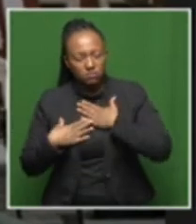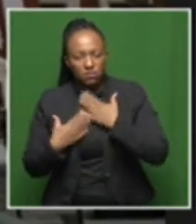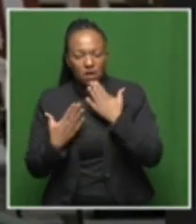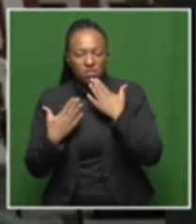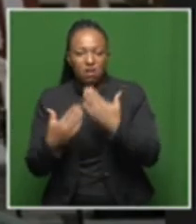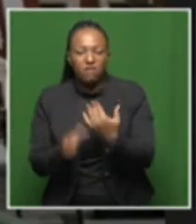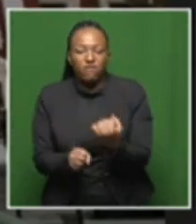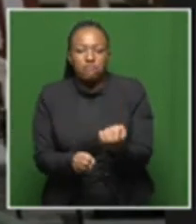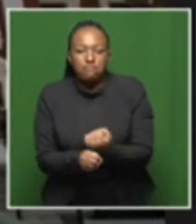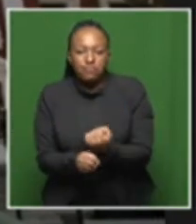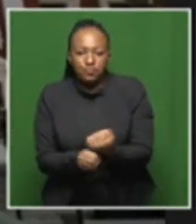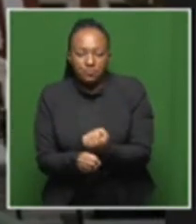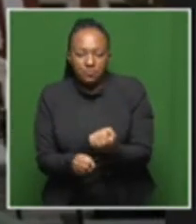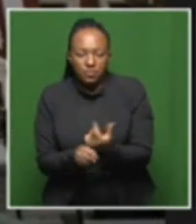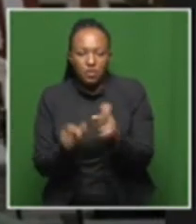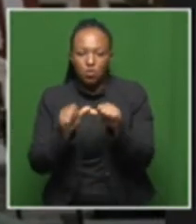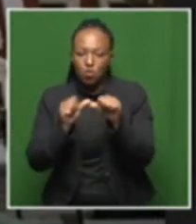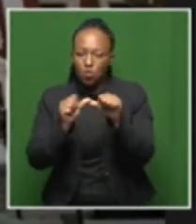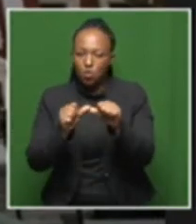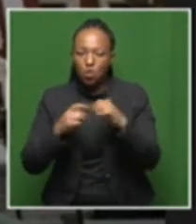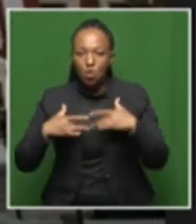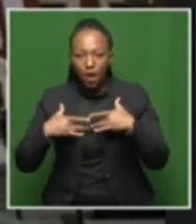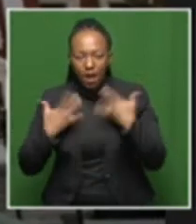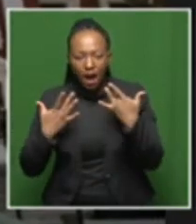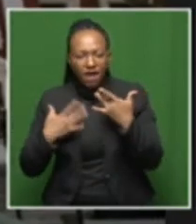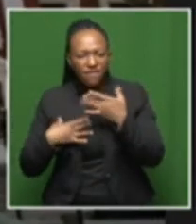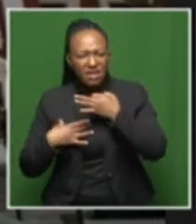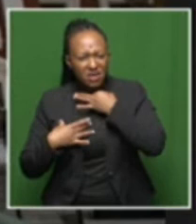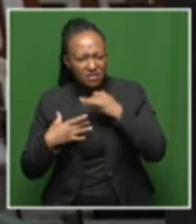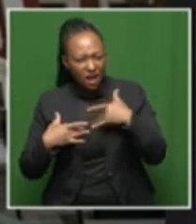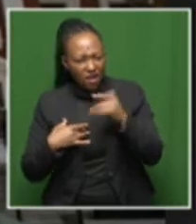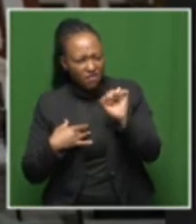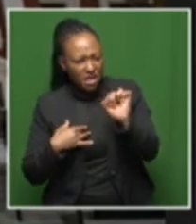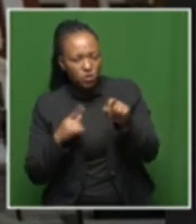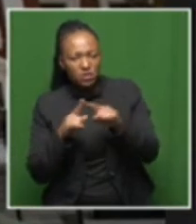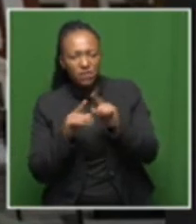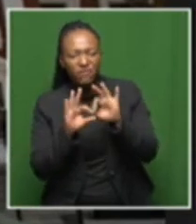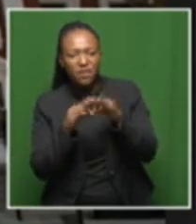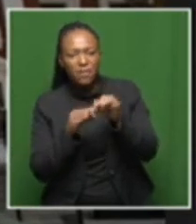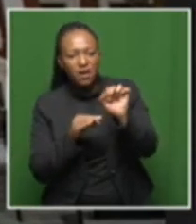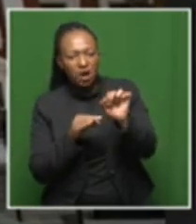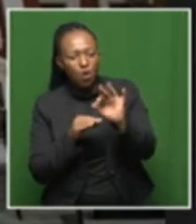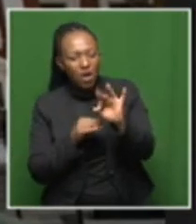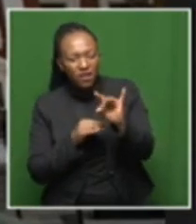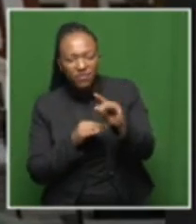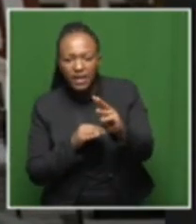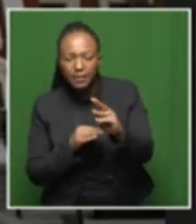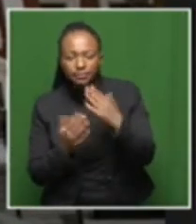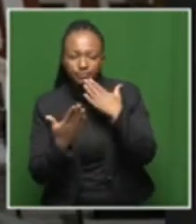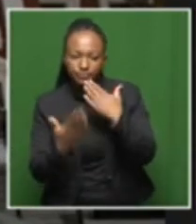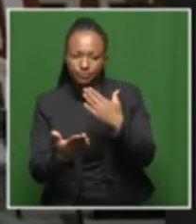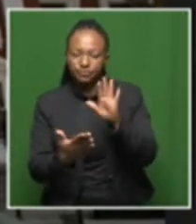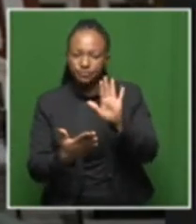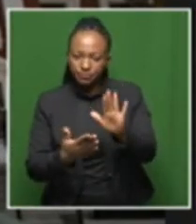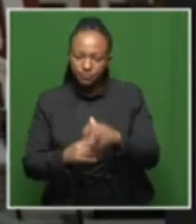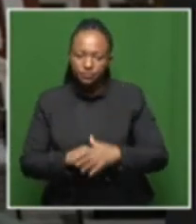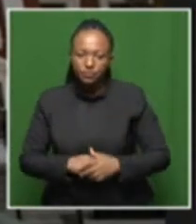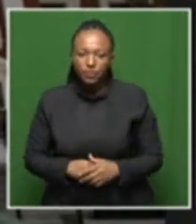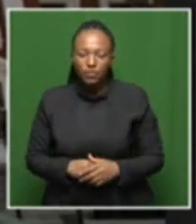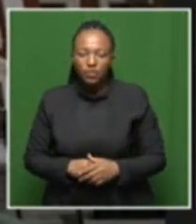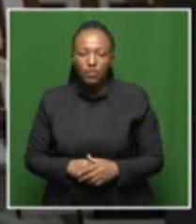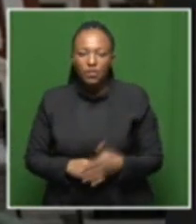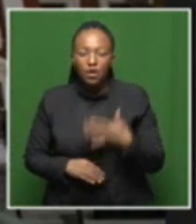sacrifices as you risk your lives and those of your loved ones on a daily basis. We wish to assure you